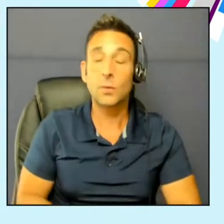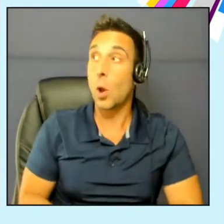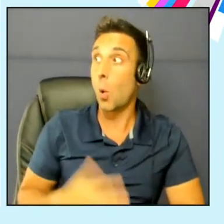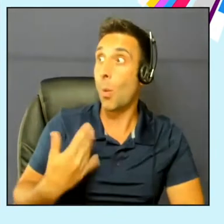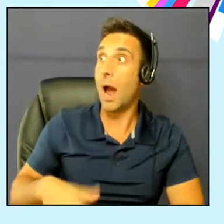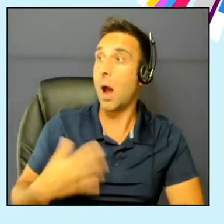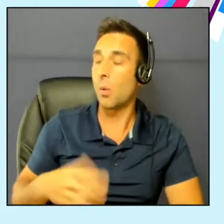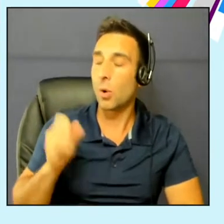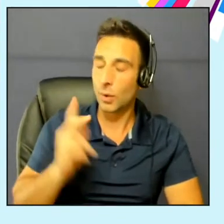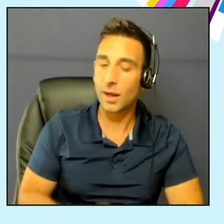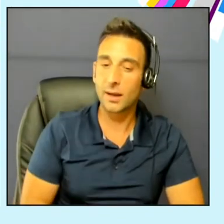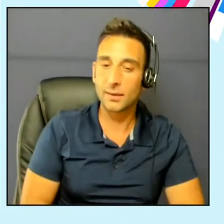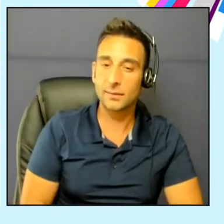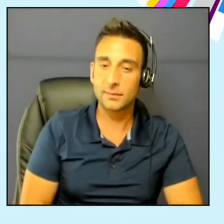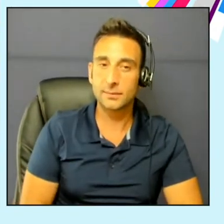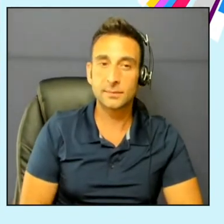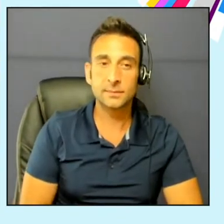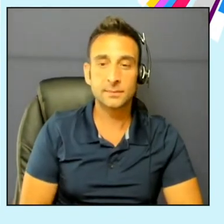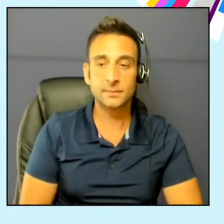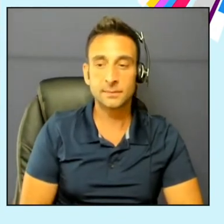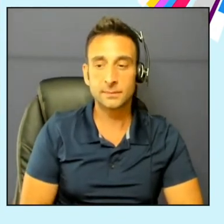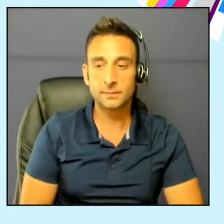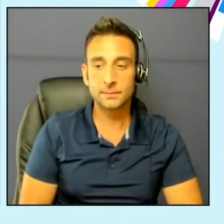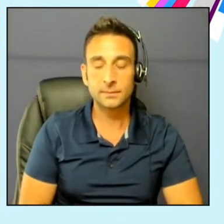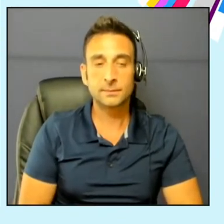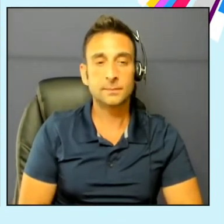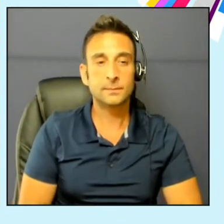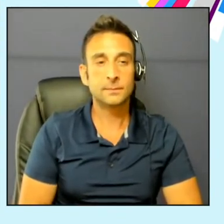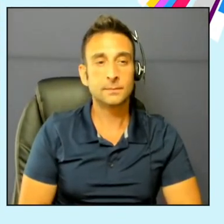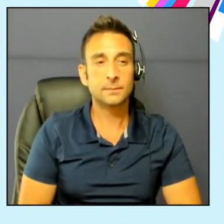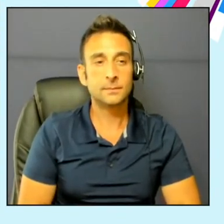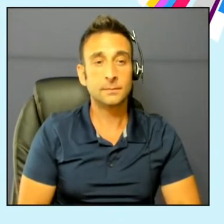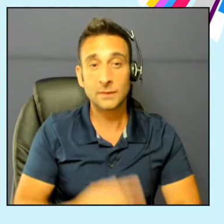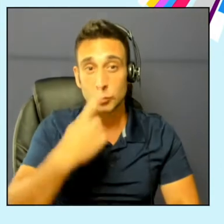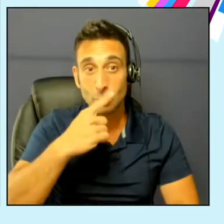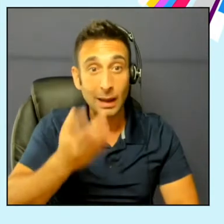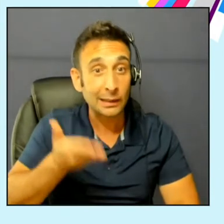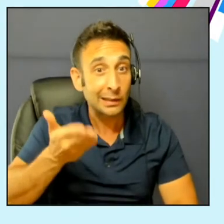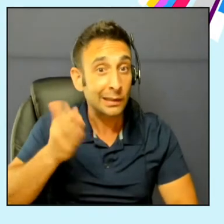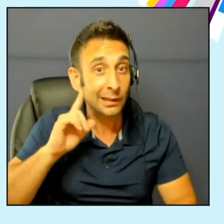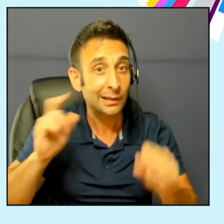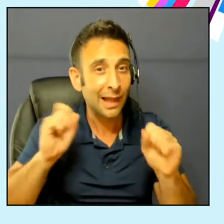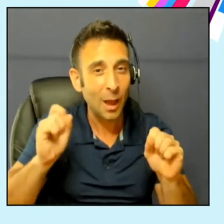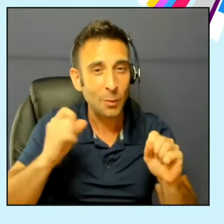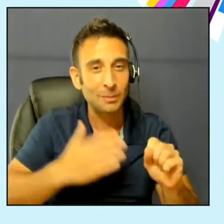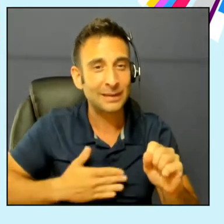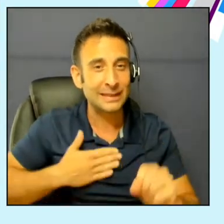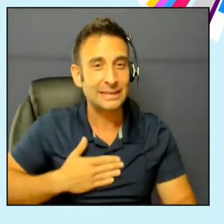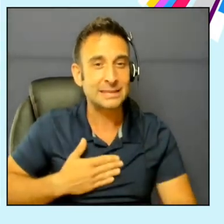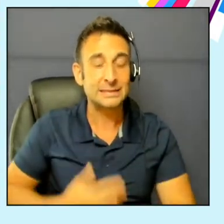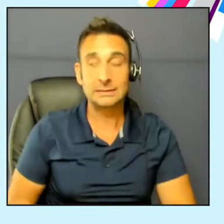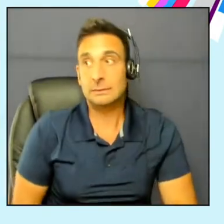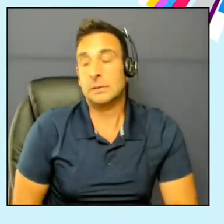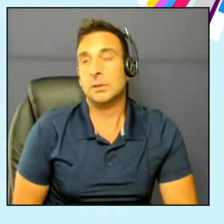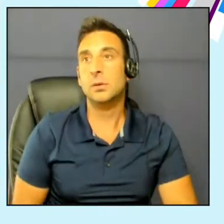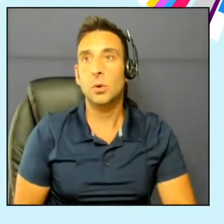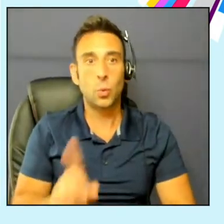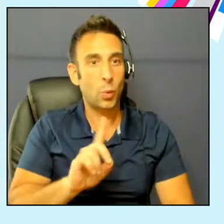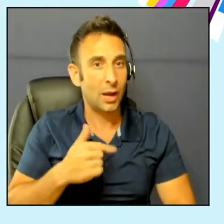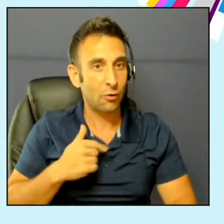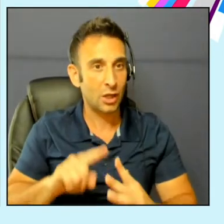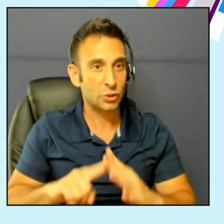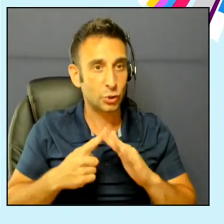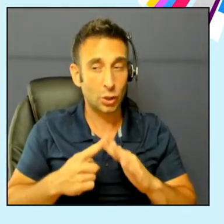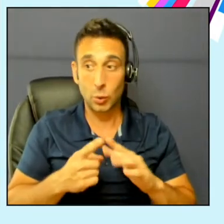Okay. If you could amplify me, that would be great. Where do I start? I mean, we work on the global level.